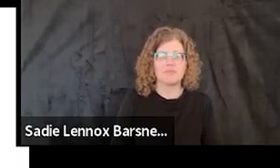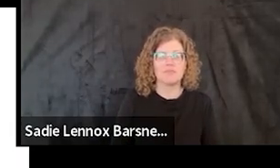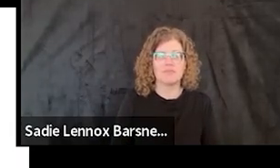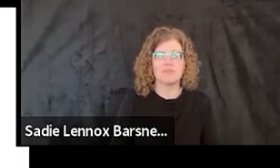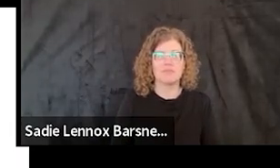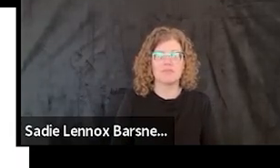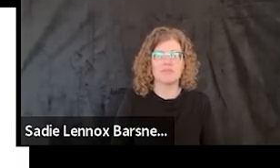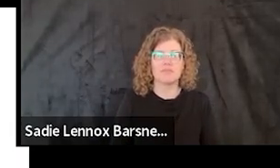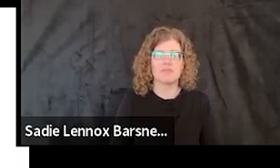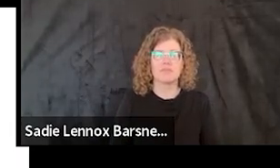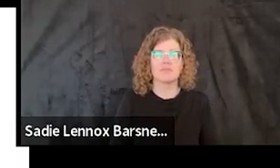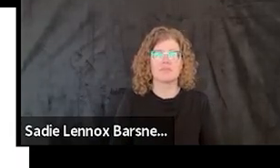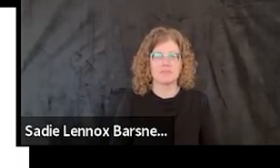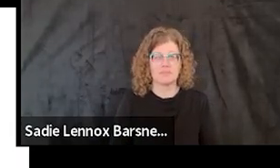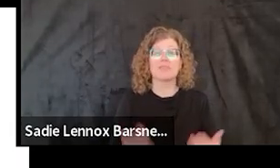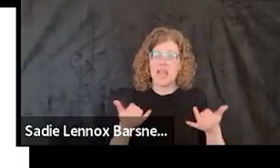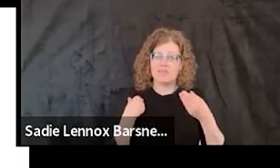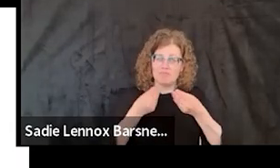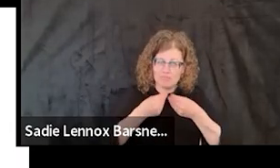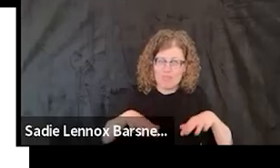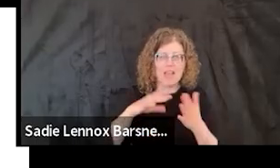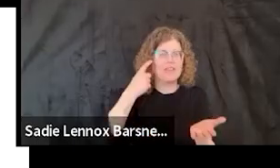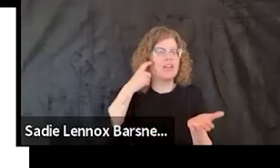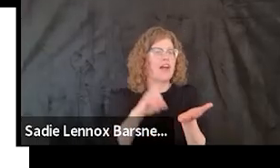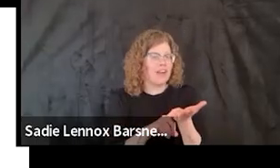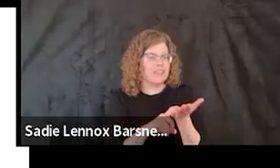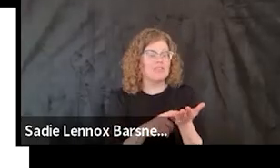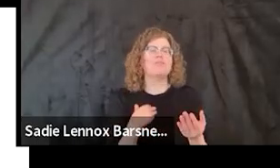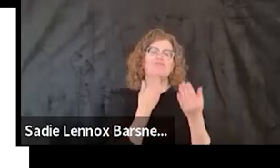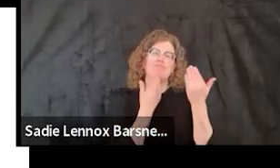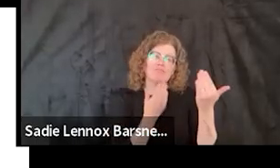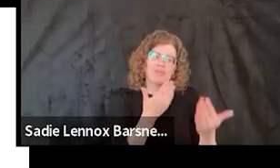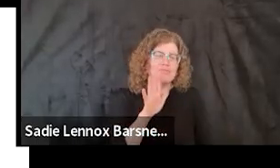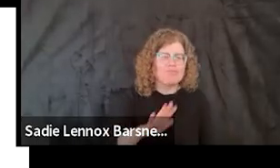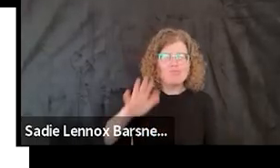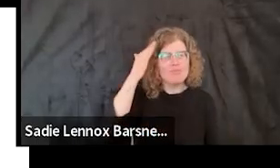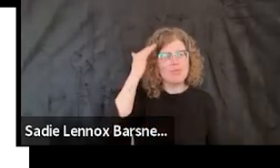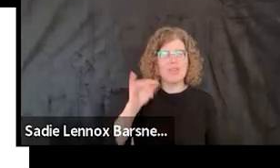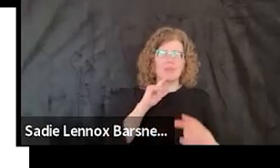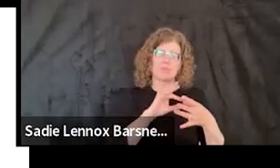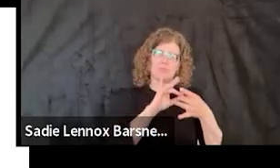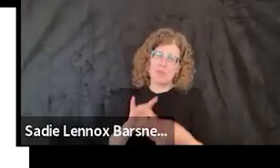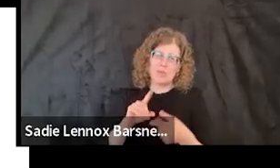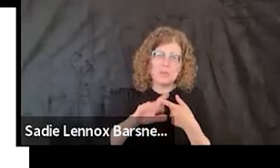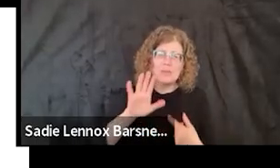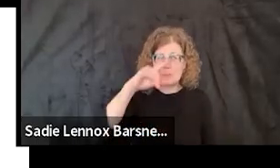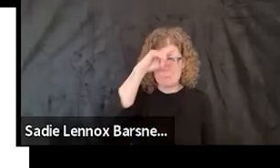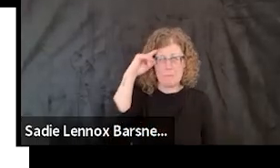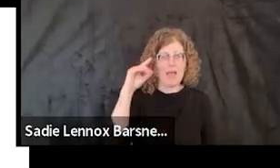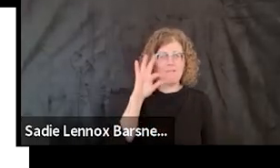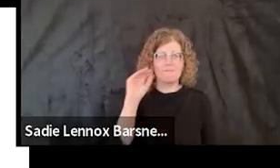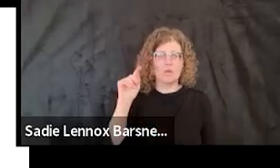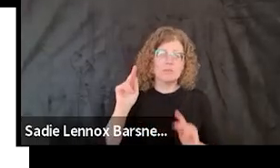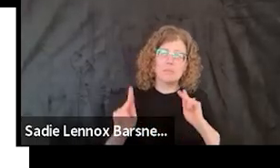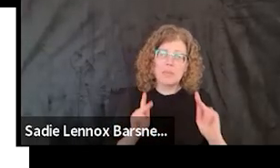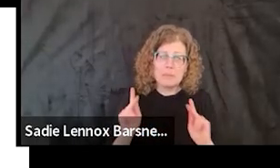We acknowledge that the land we gather on is the ancestral territory of the Siksika-Tapi, the Blackfoot people, comprising